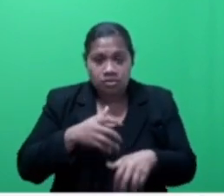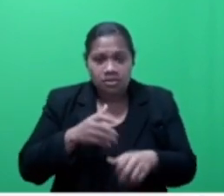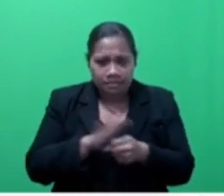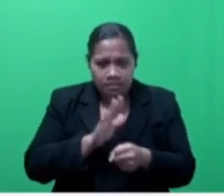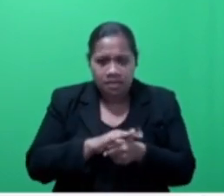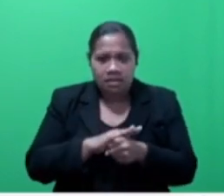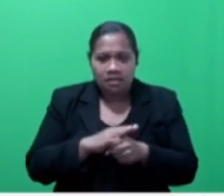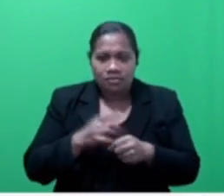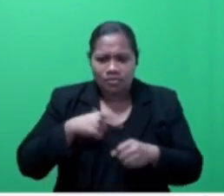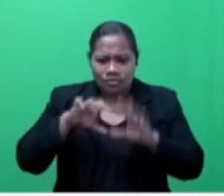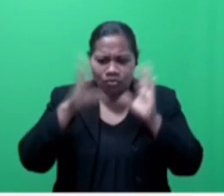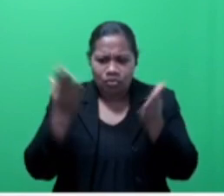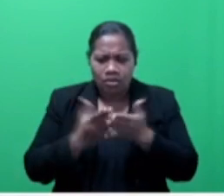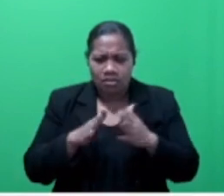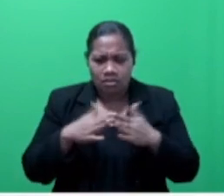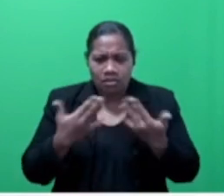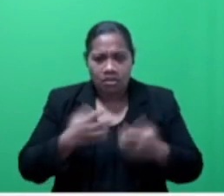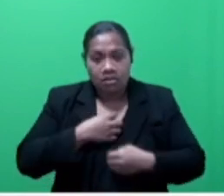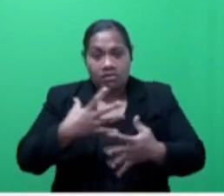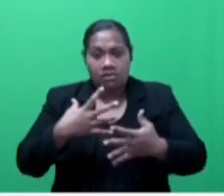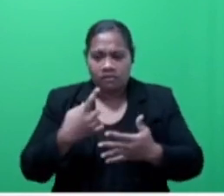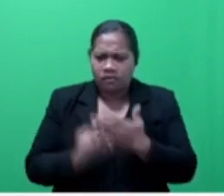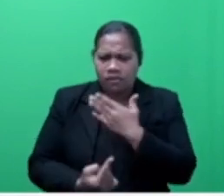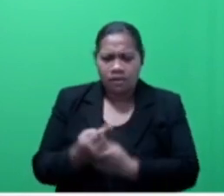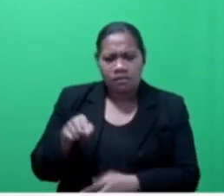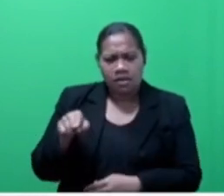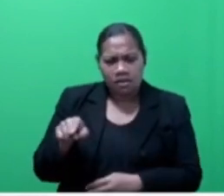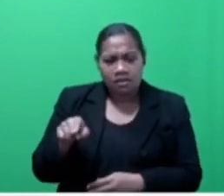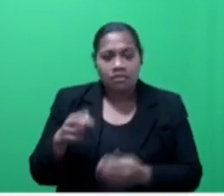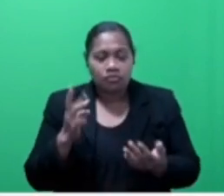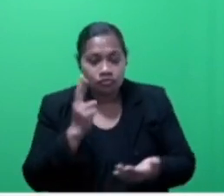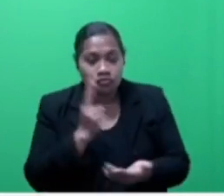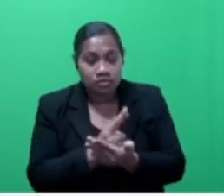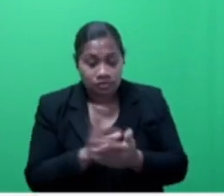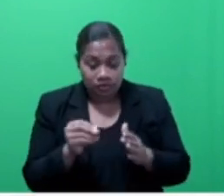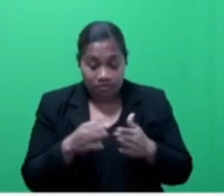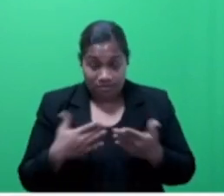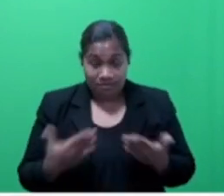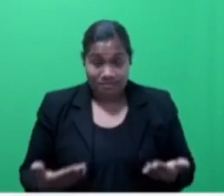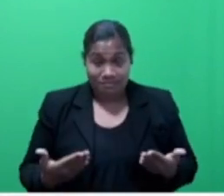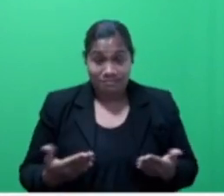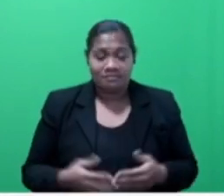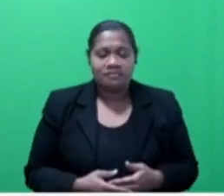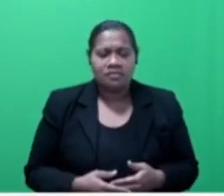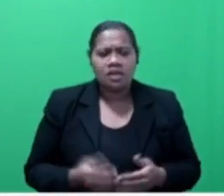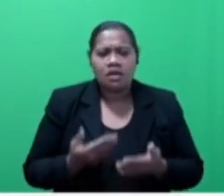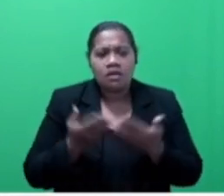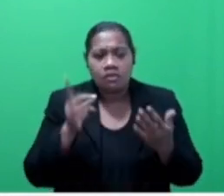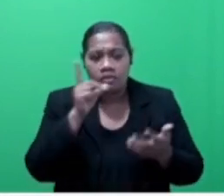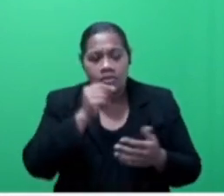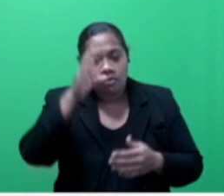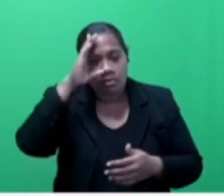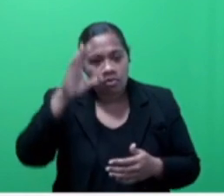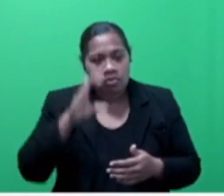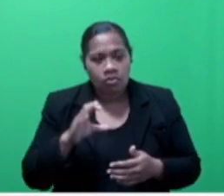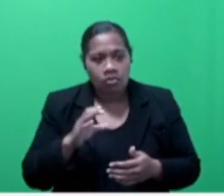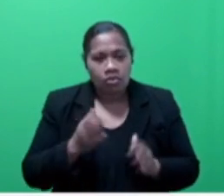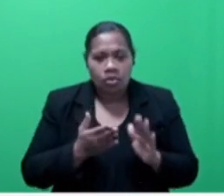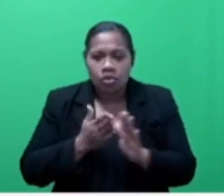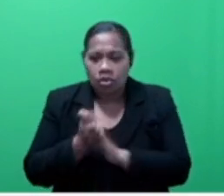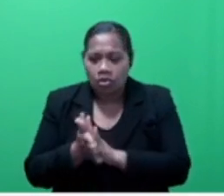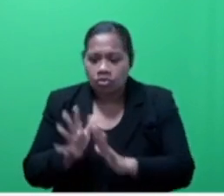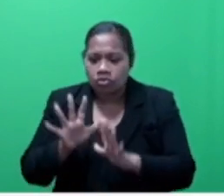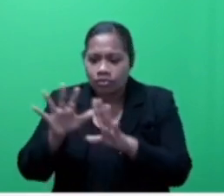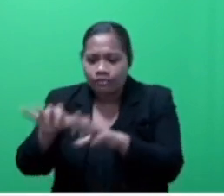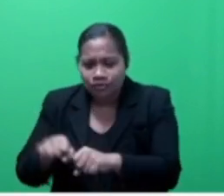with what has happened. I think a lot of the world is, in fact, reeling from the fact in this modern day and age that how can a country go and invade another country or try